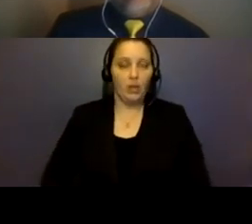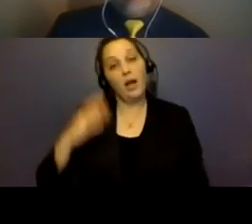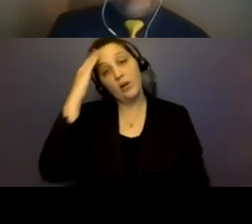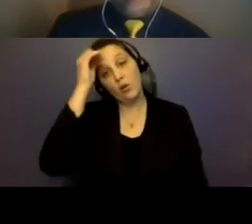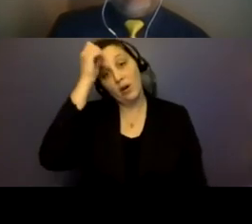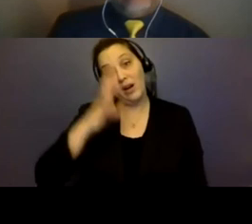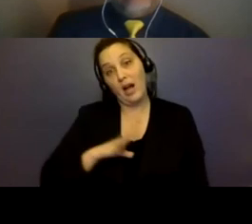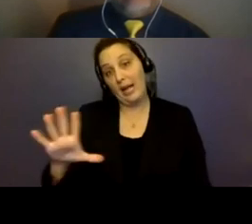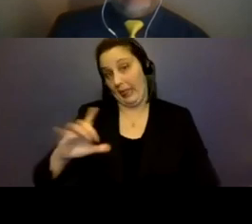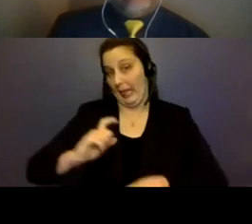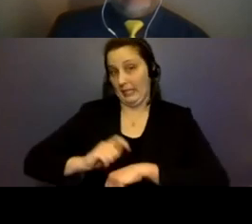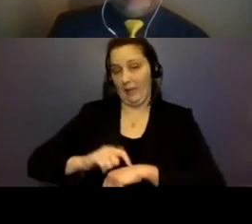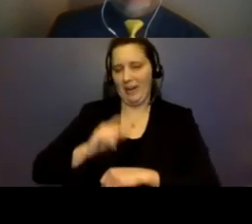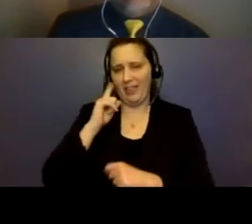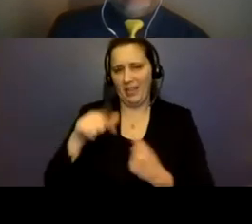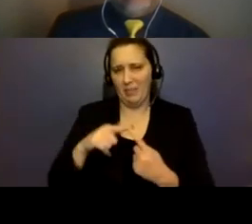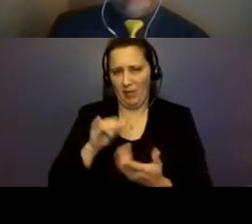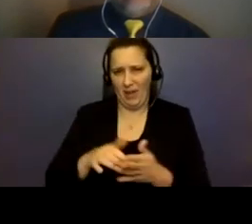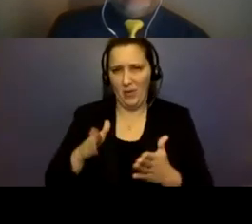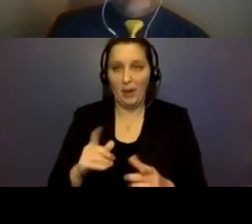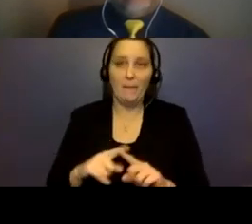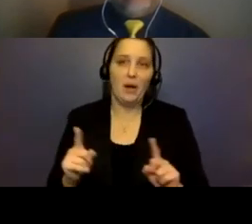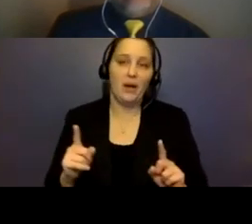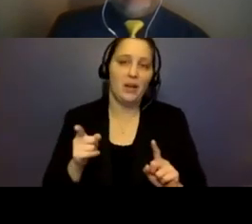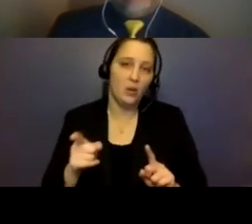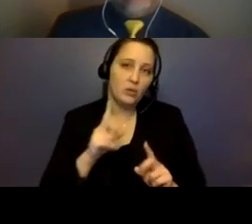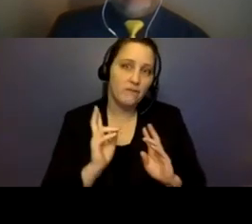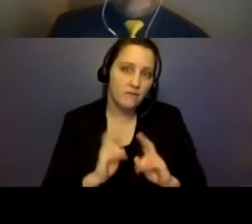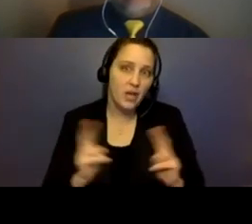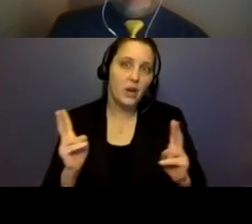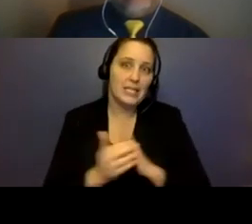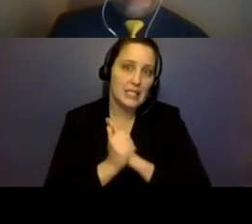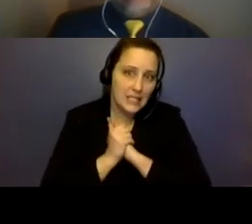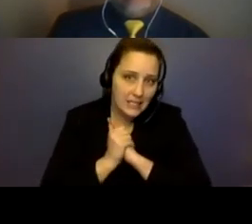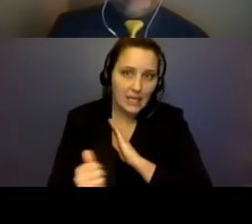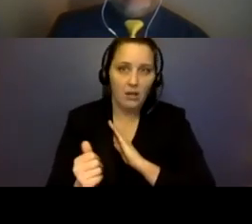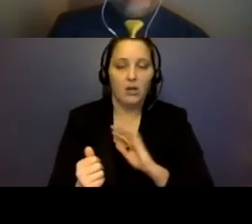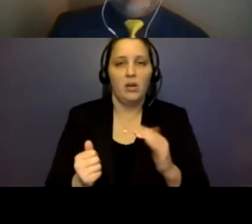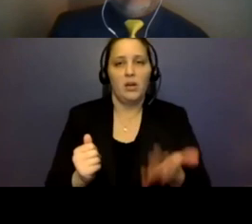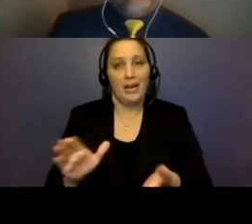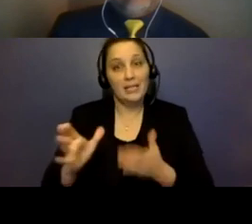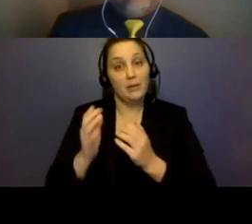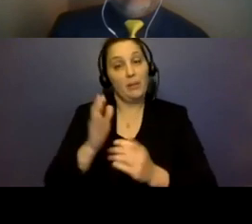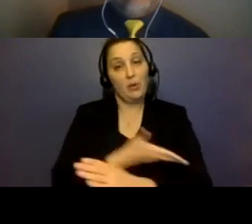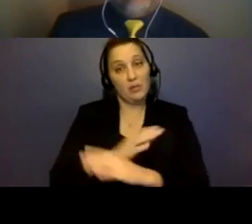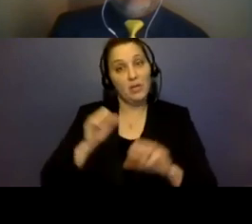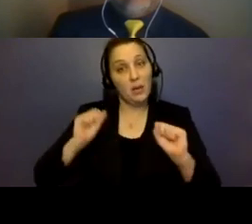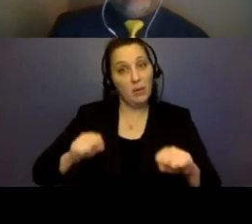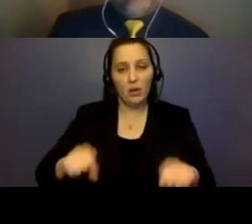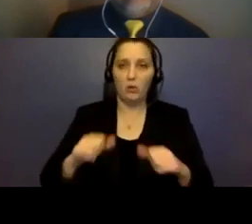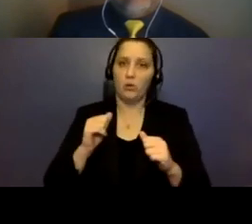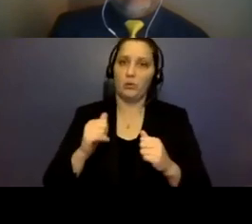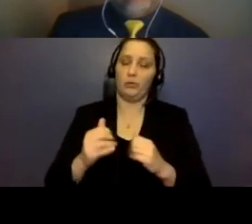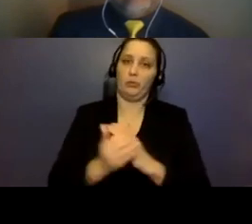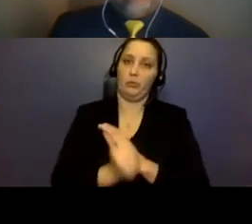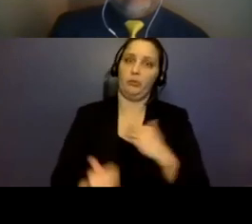that time, I didn't think of it that way, but he was very, very talented, rich in his musical ability, and he was a master of